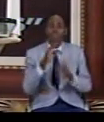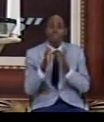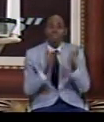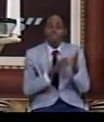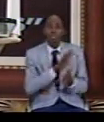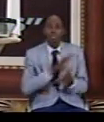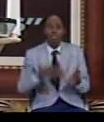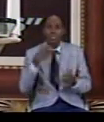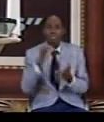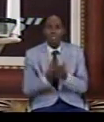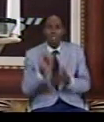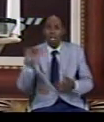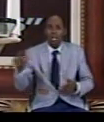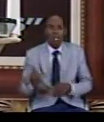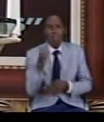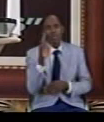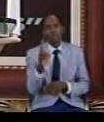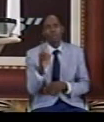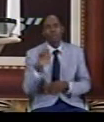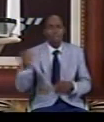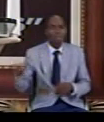says,